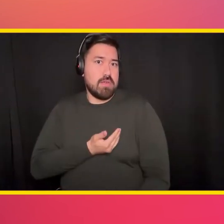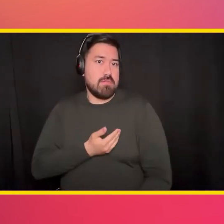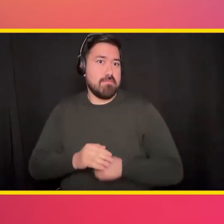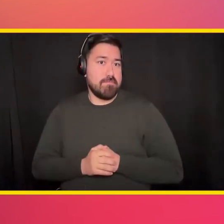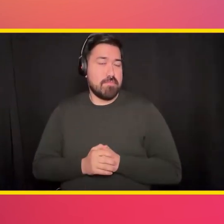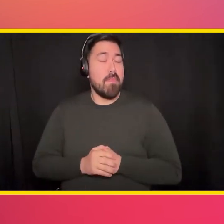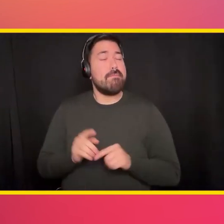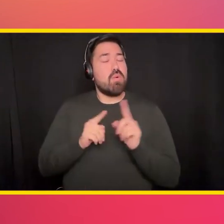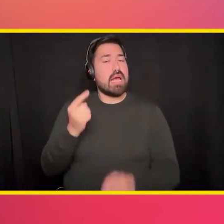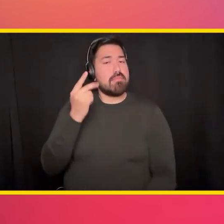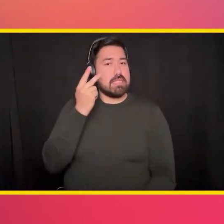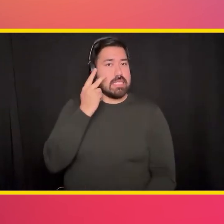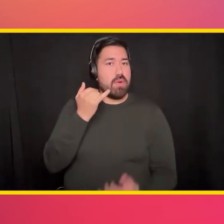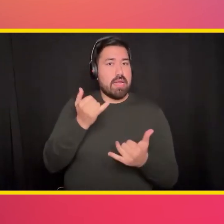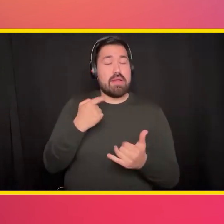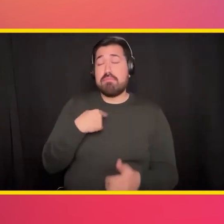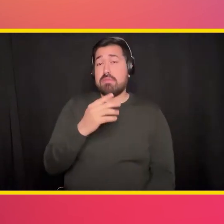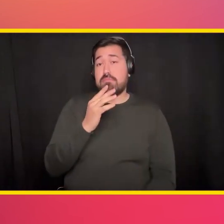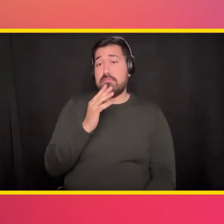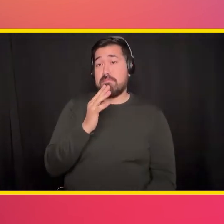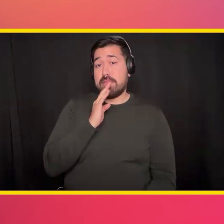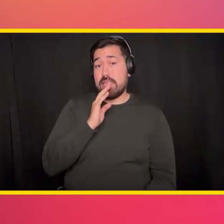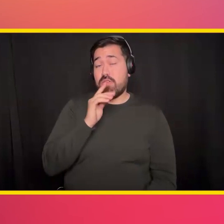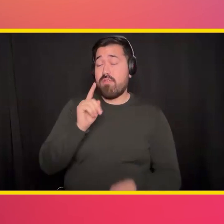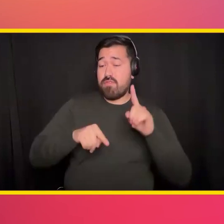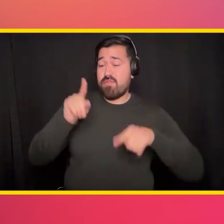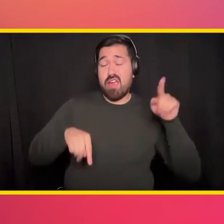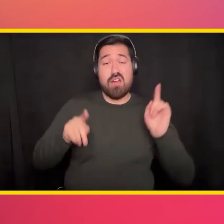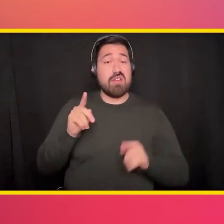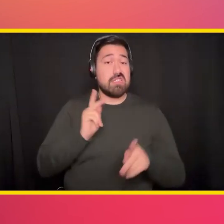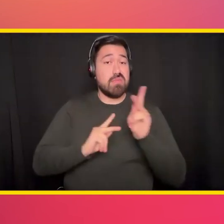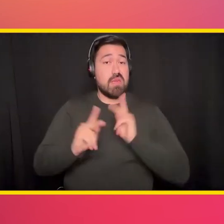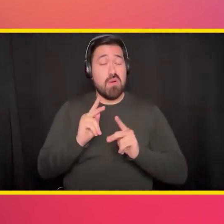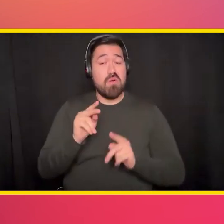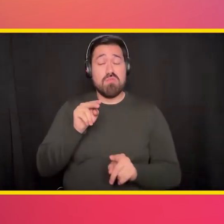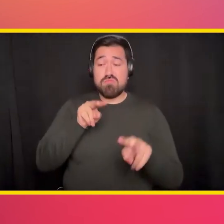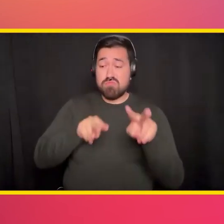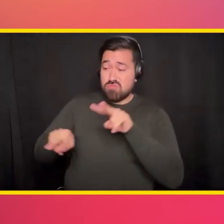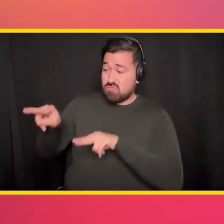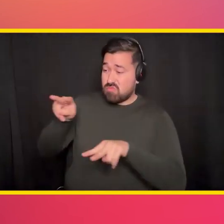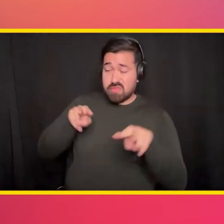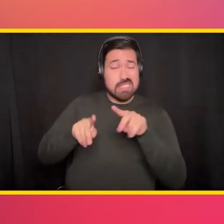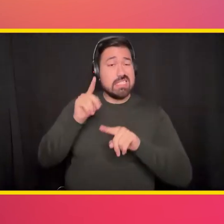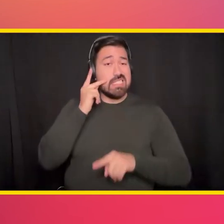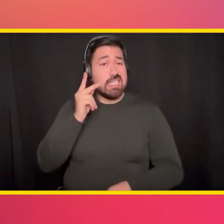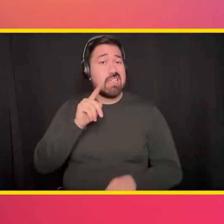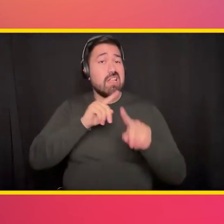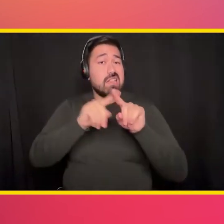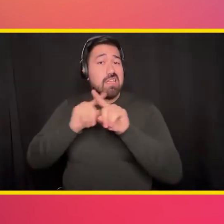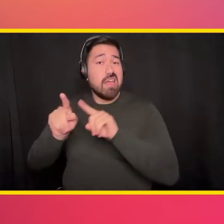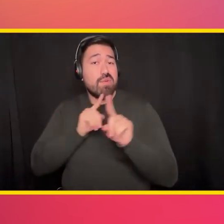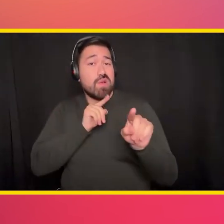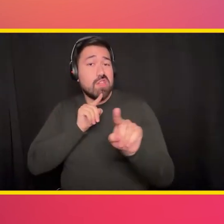been seeing when I am speaking to various clients and watching their varied responses right